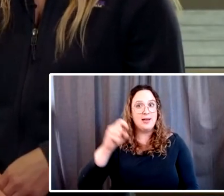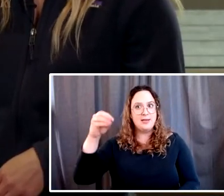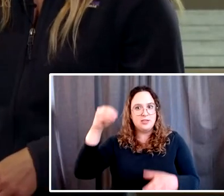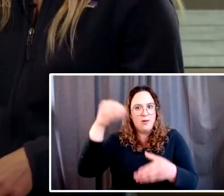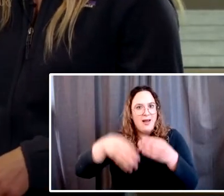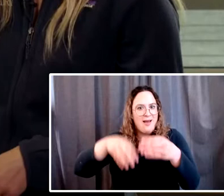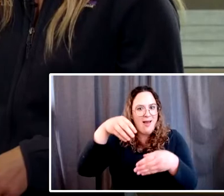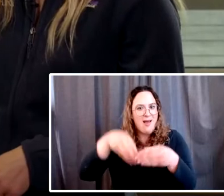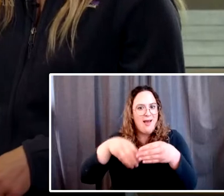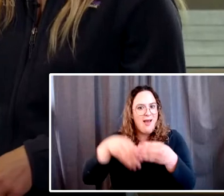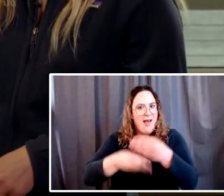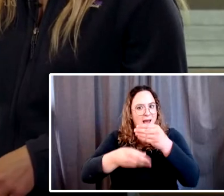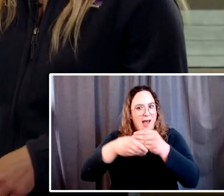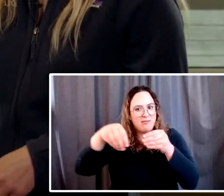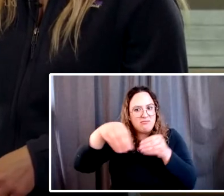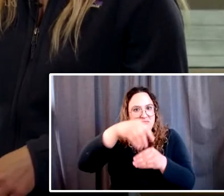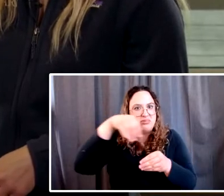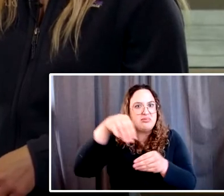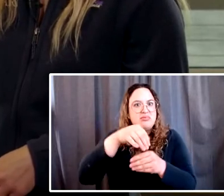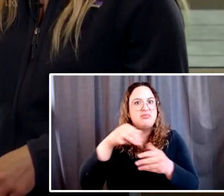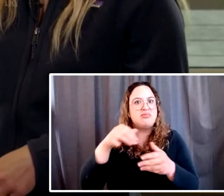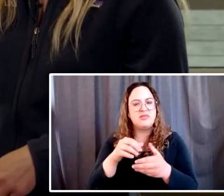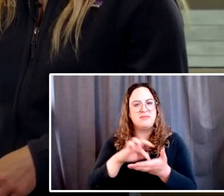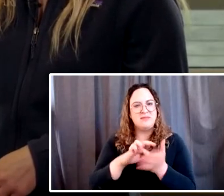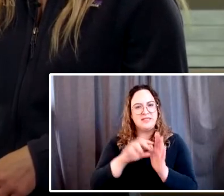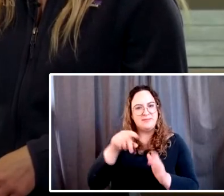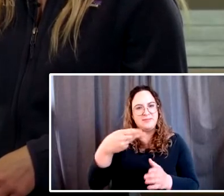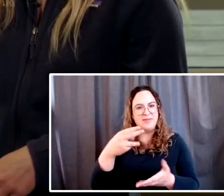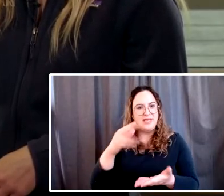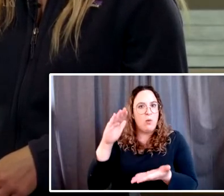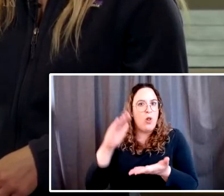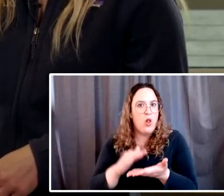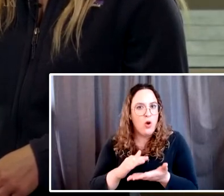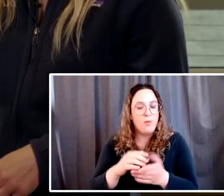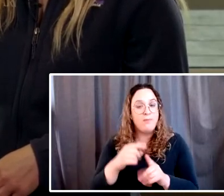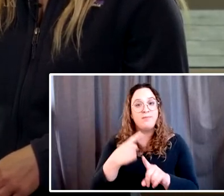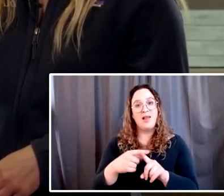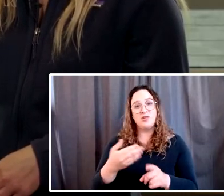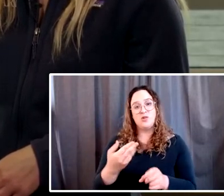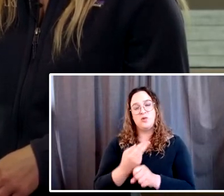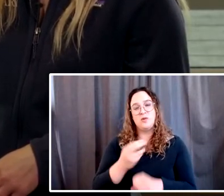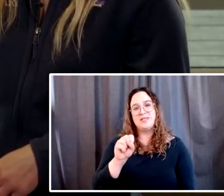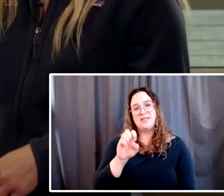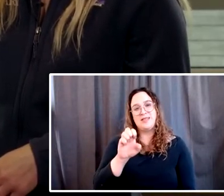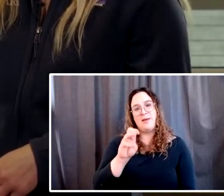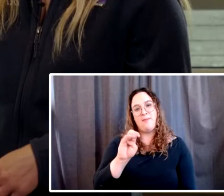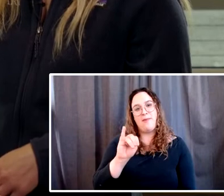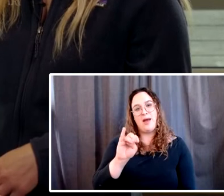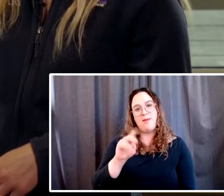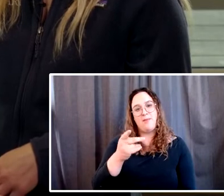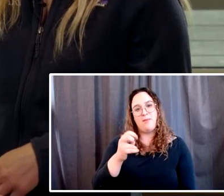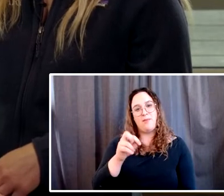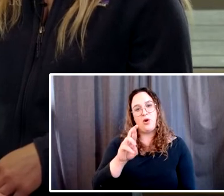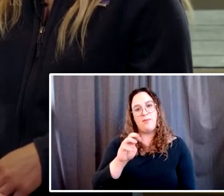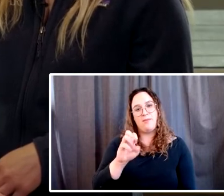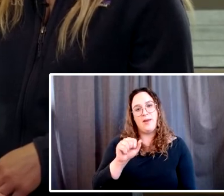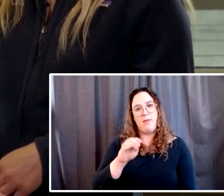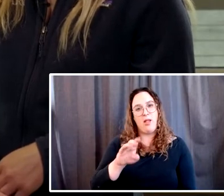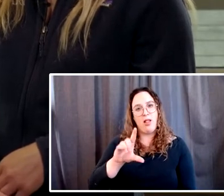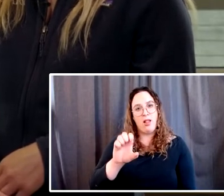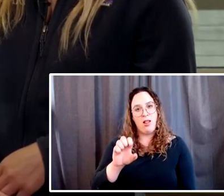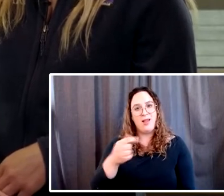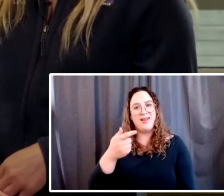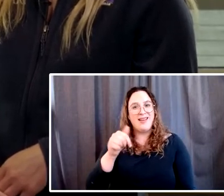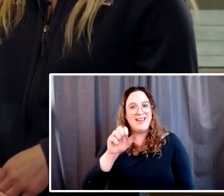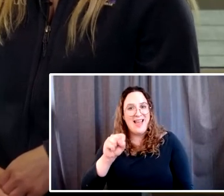pH. We also use a semi-permeable gas membrane that can strip gases out of the water, and then we can re-inject